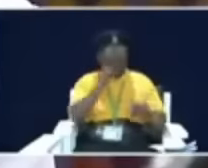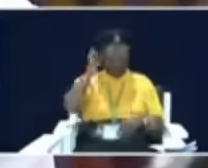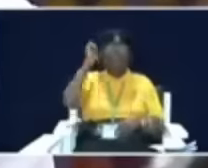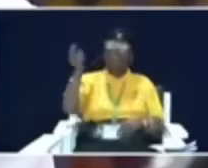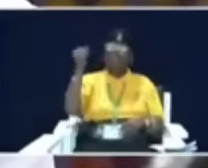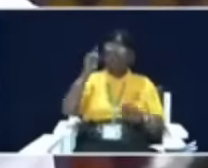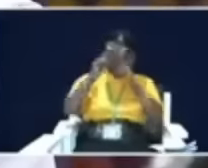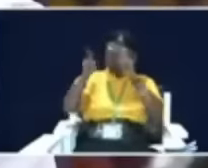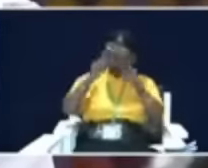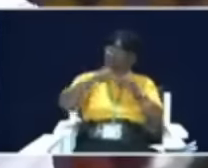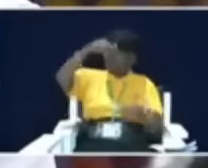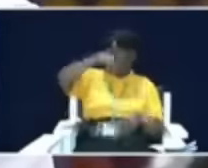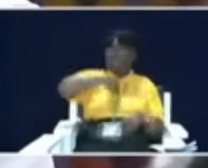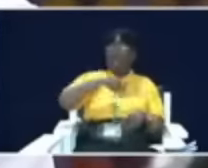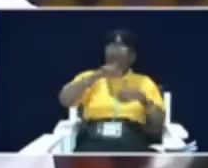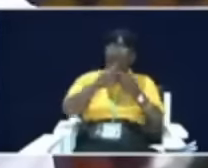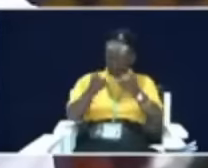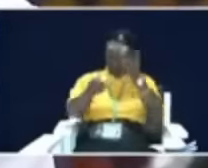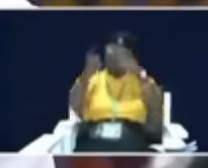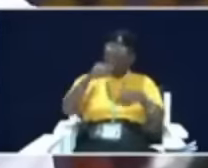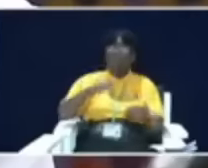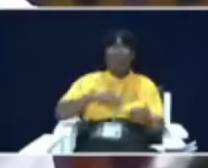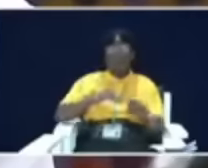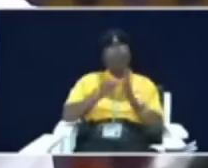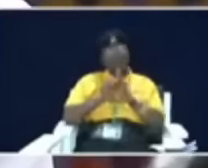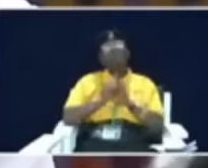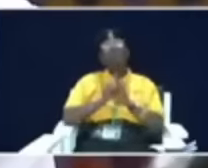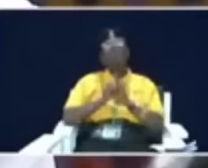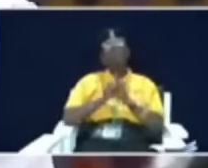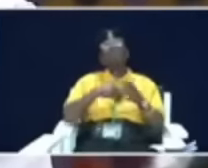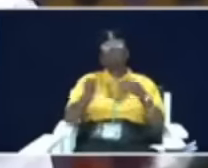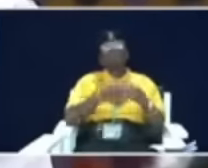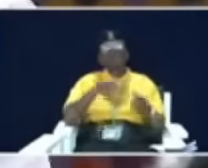to me. How come my own case had not come to pass?